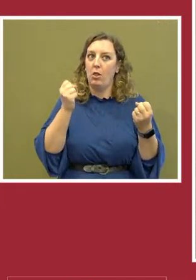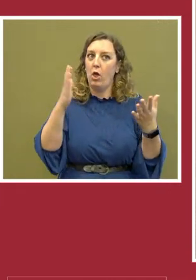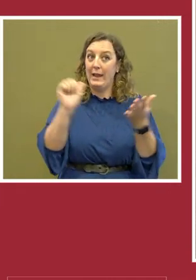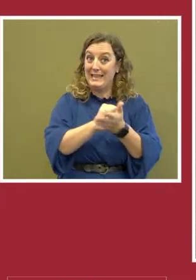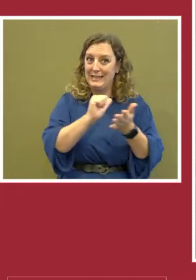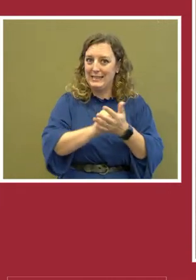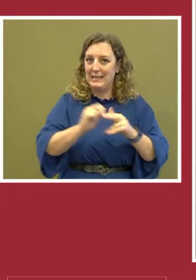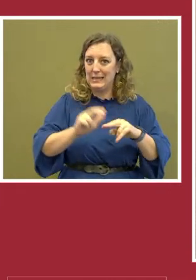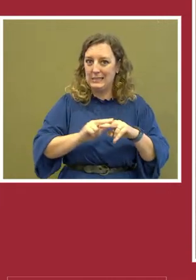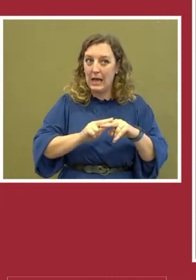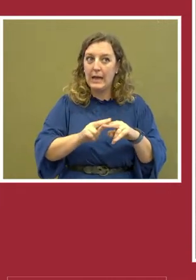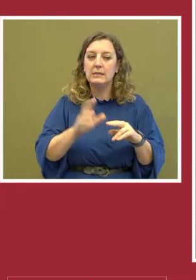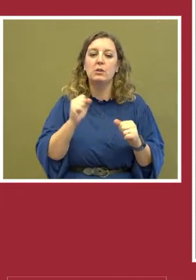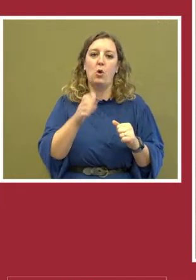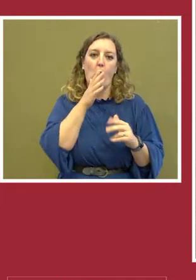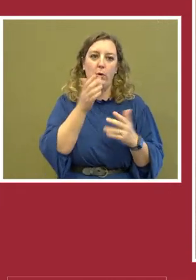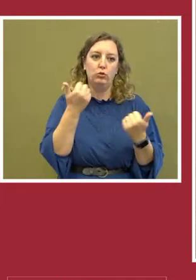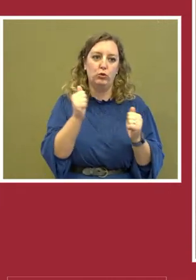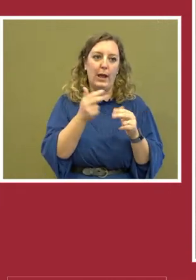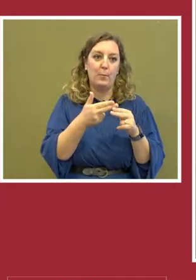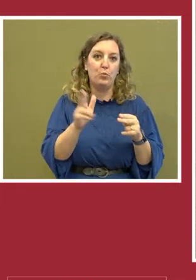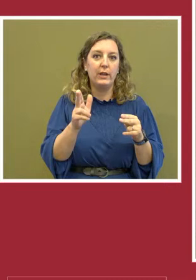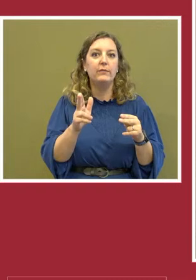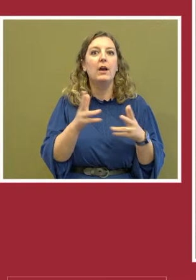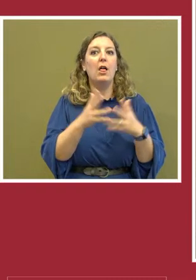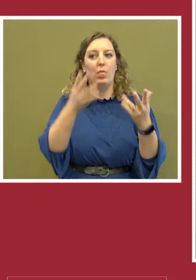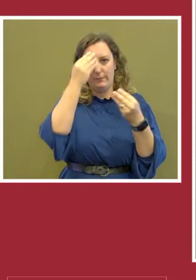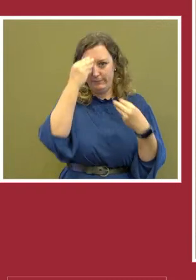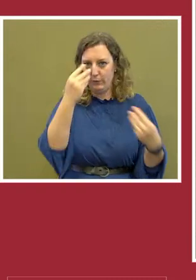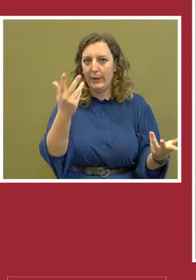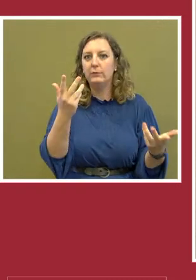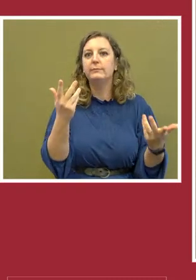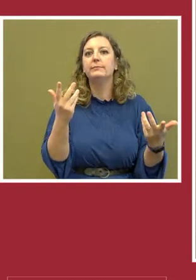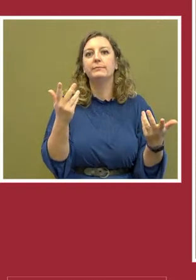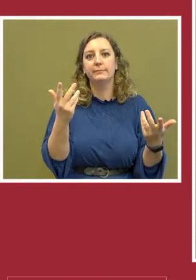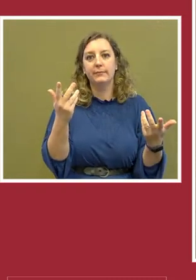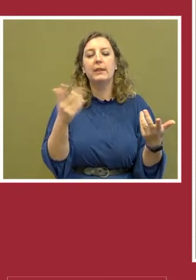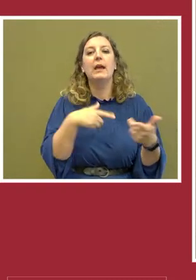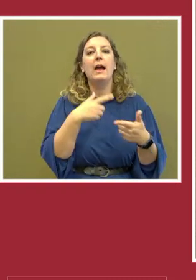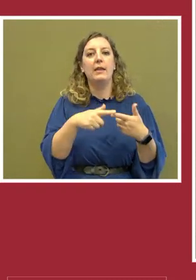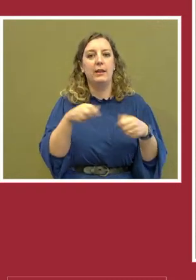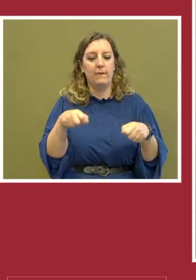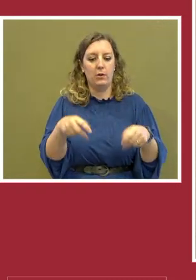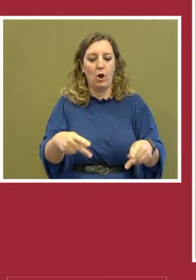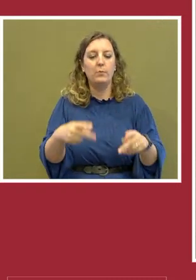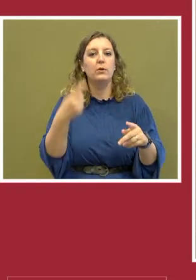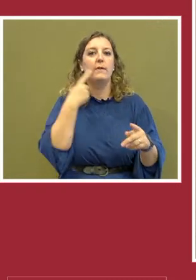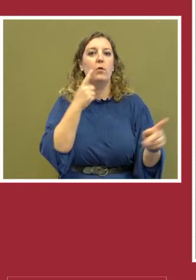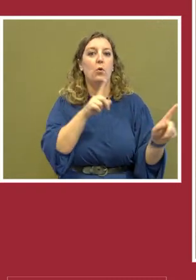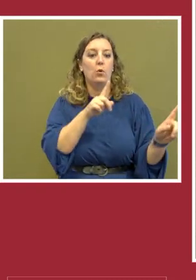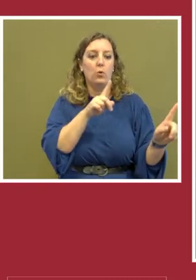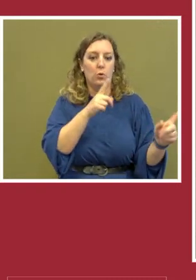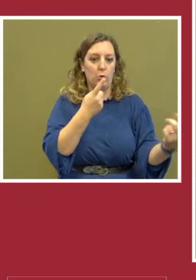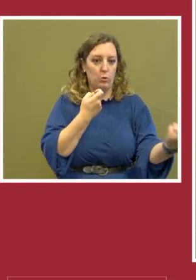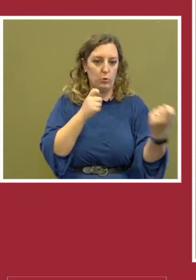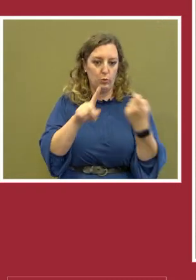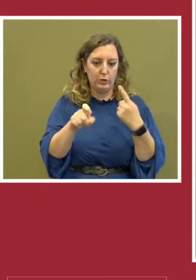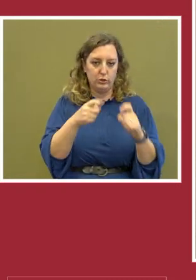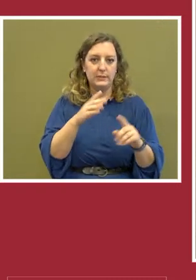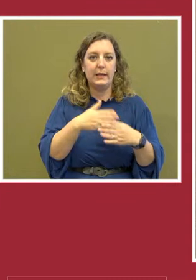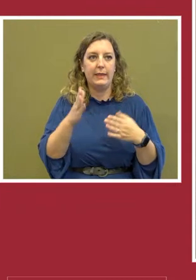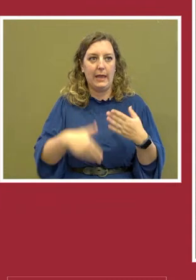so we're going to try to be brief, a lot of information, and then we'll have an opportunity for questions at the end.